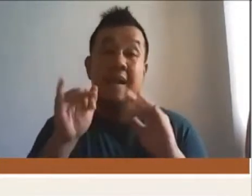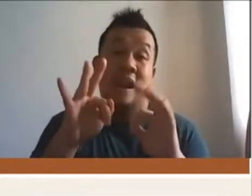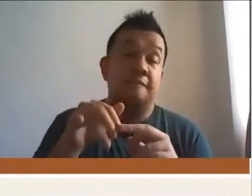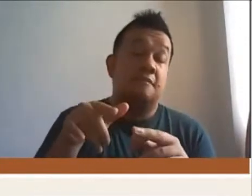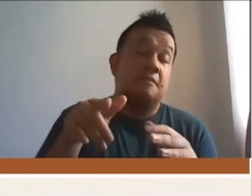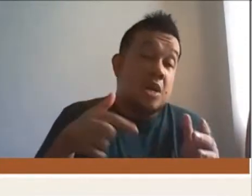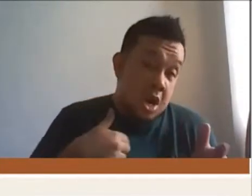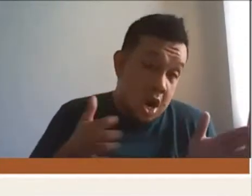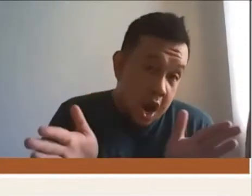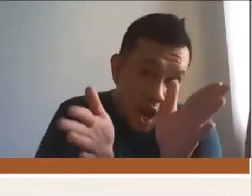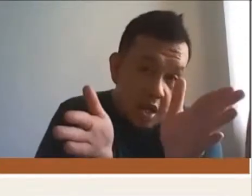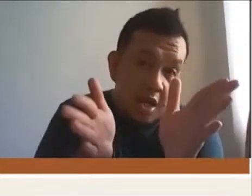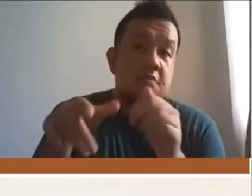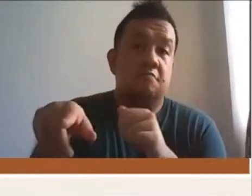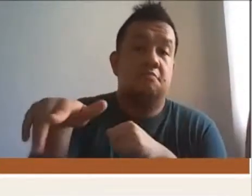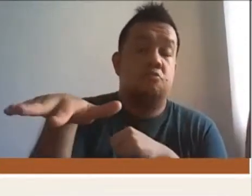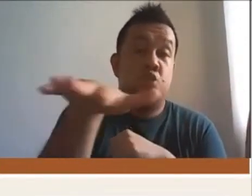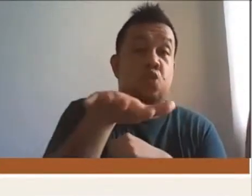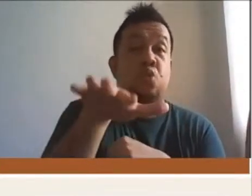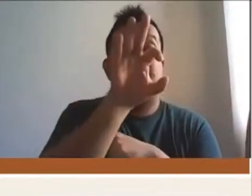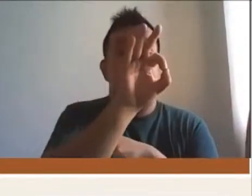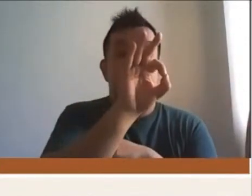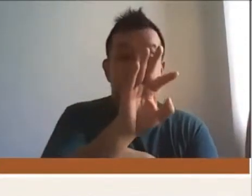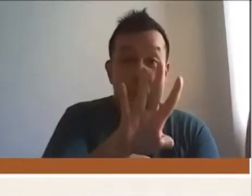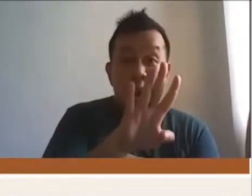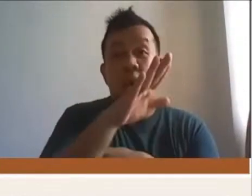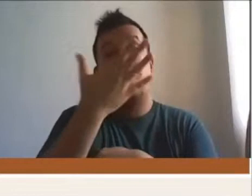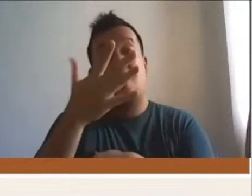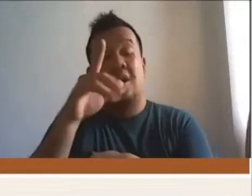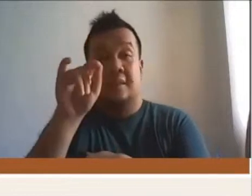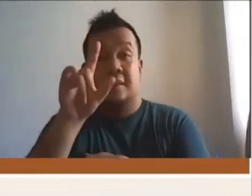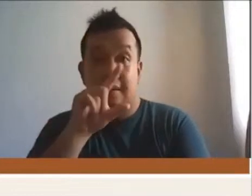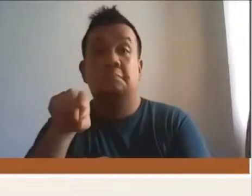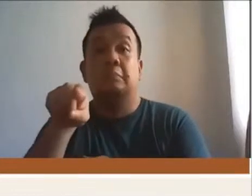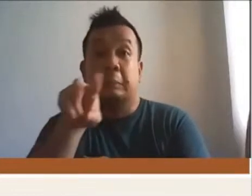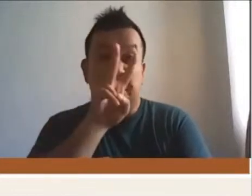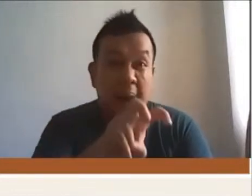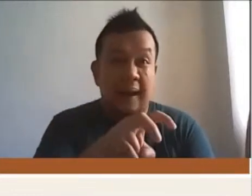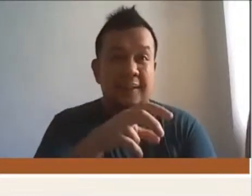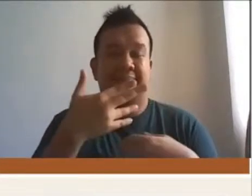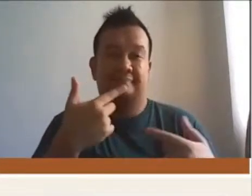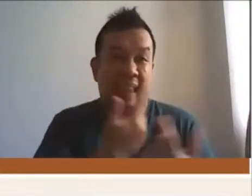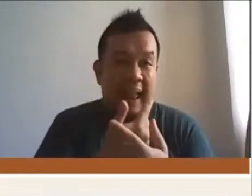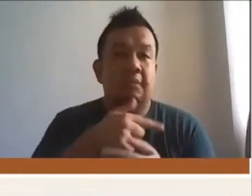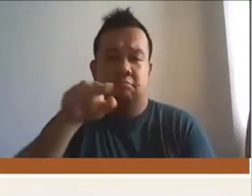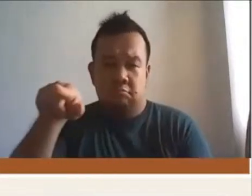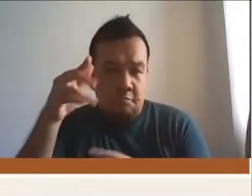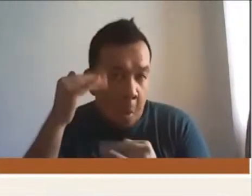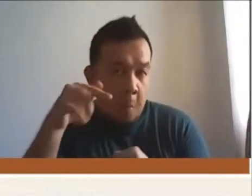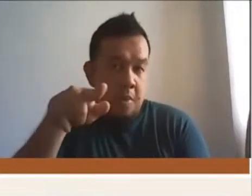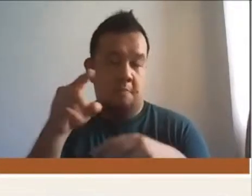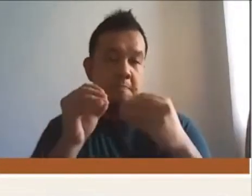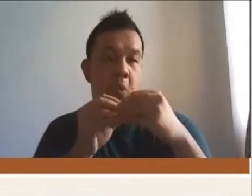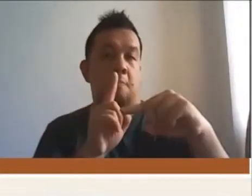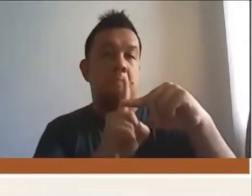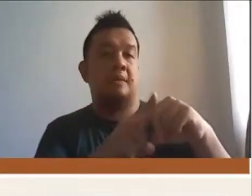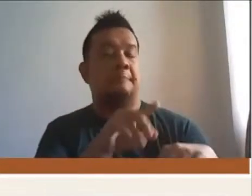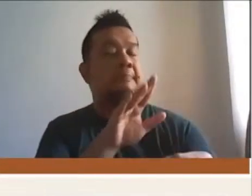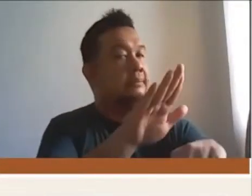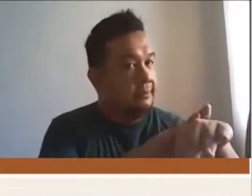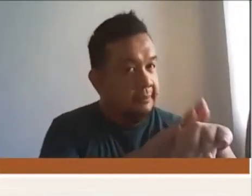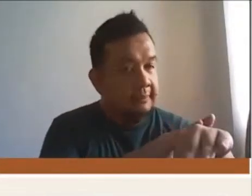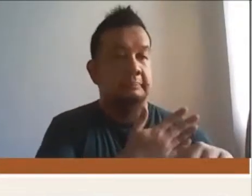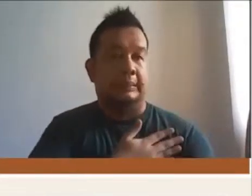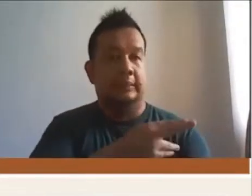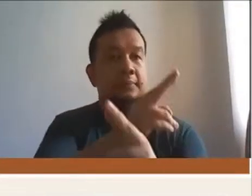be careful kung may makita kayo sa Facebook. I hope you can also warn them na be respectful to the deaf community kasi nga interpreter